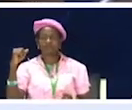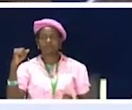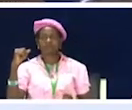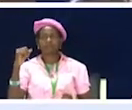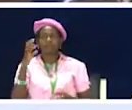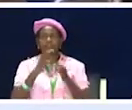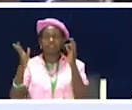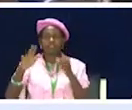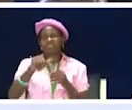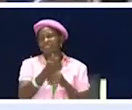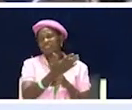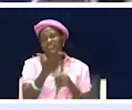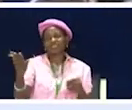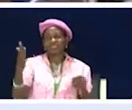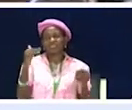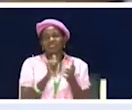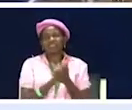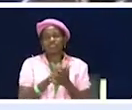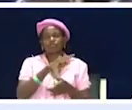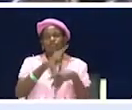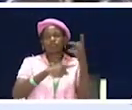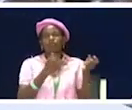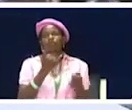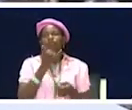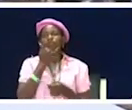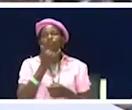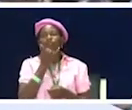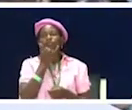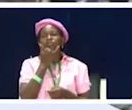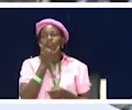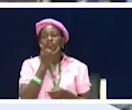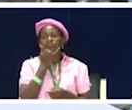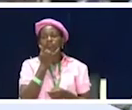If there's anything that went wrong